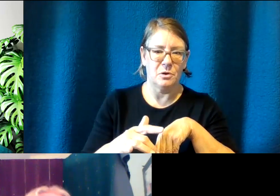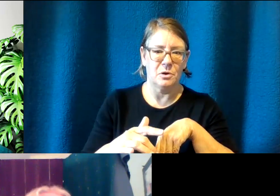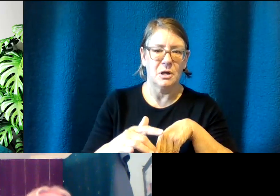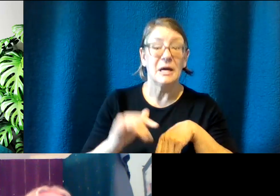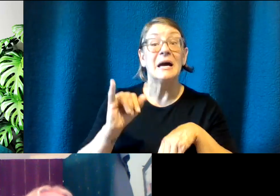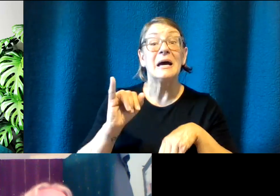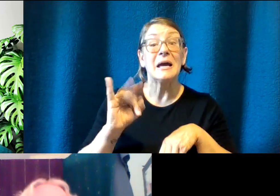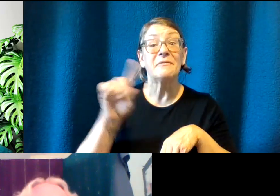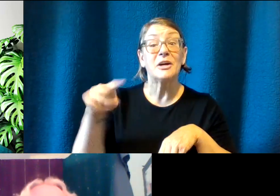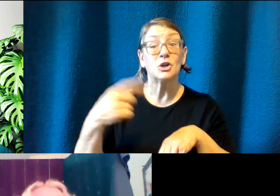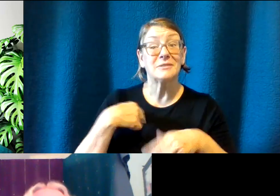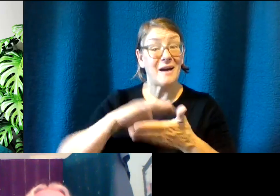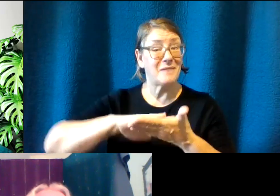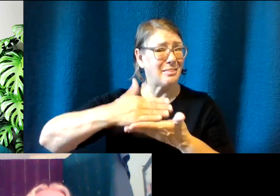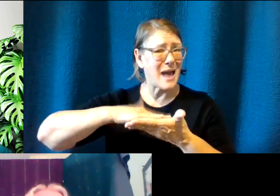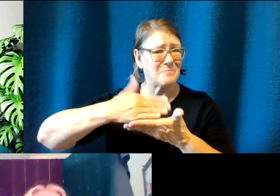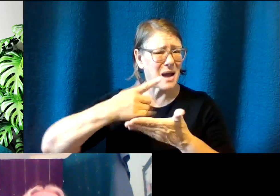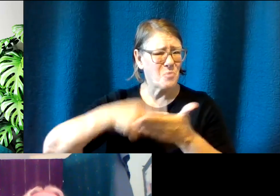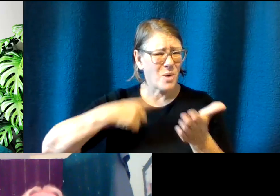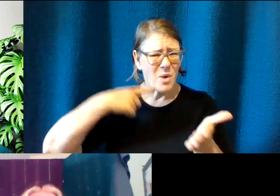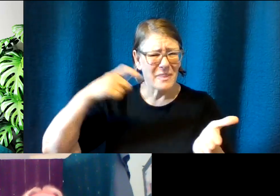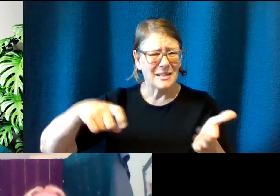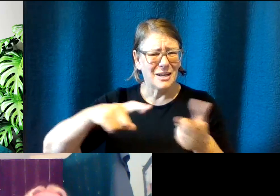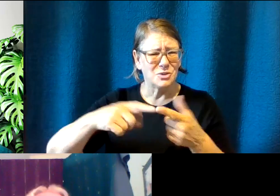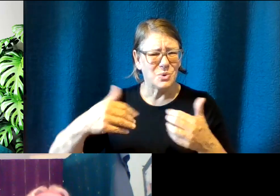they just have a laptop, what would they need to have?